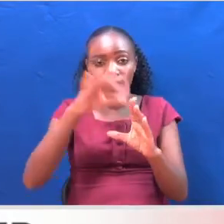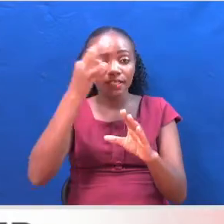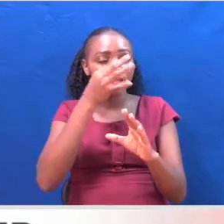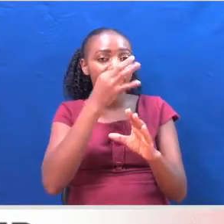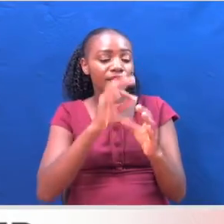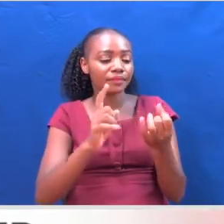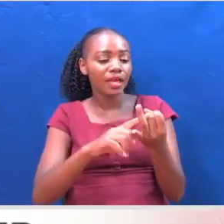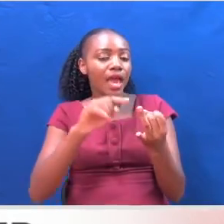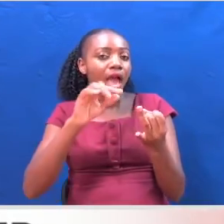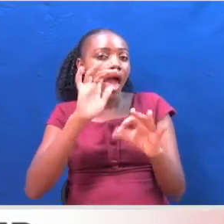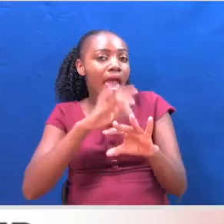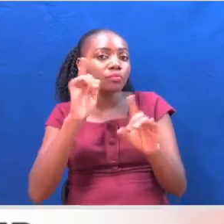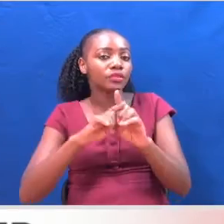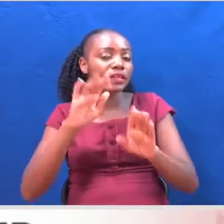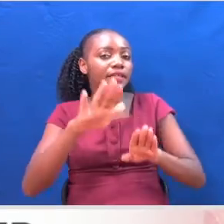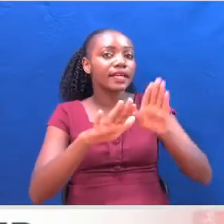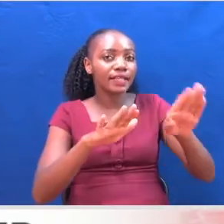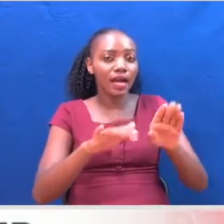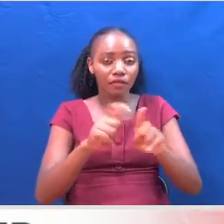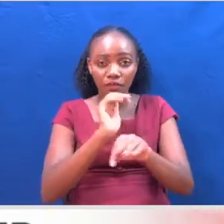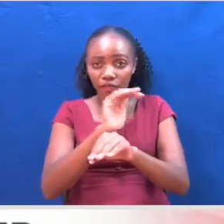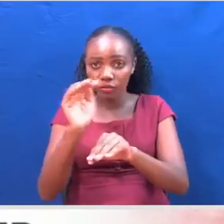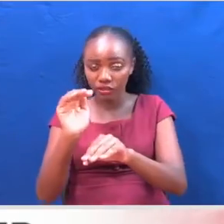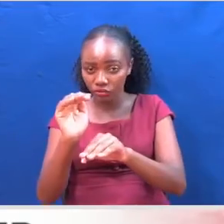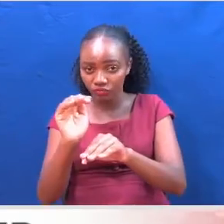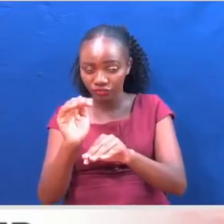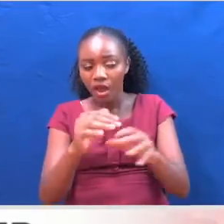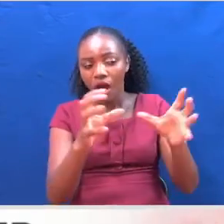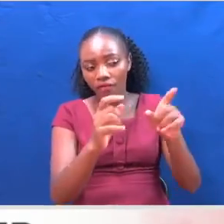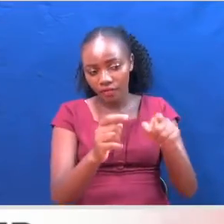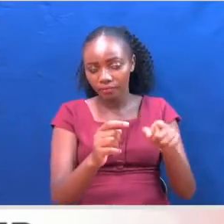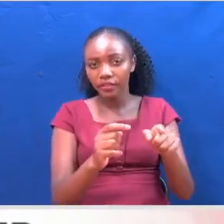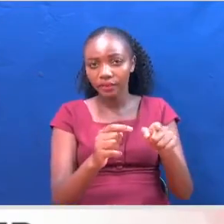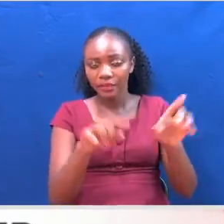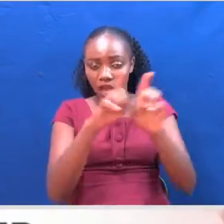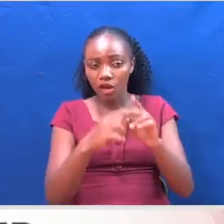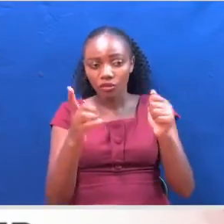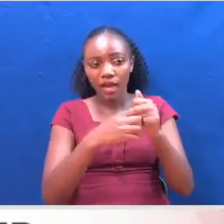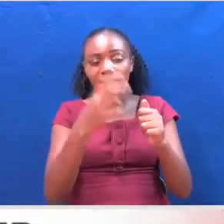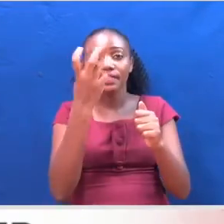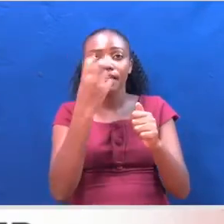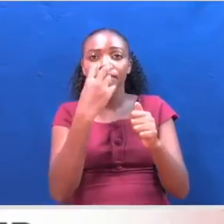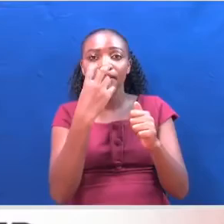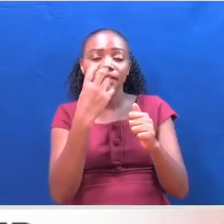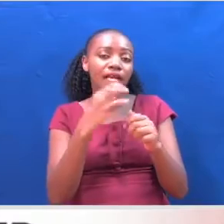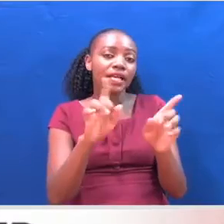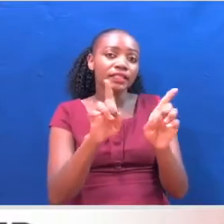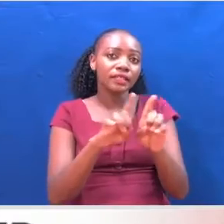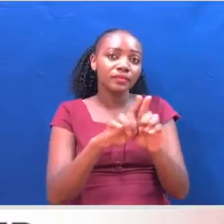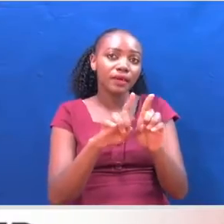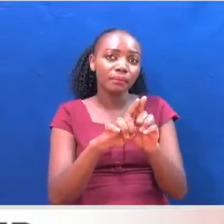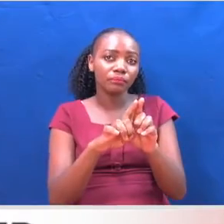and Kirinyaga following a request by the prosecution. A sixth suspect in the gruesome murder of